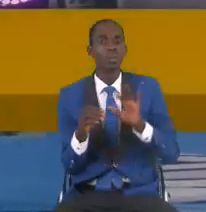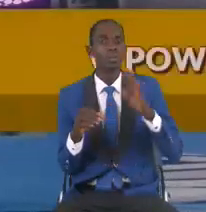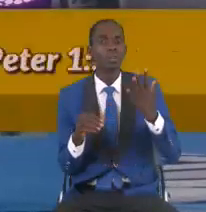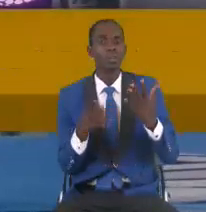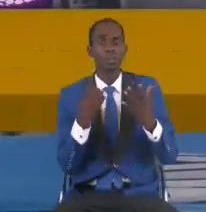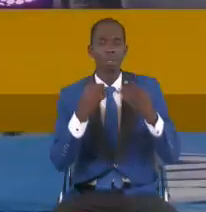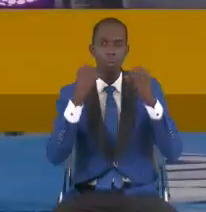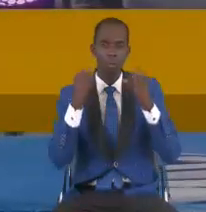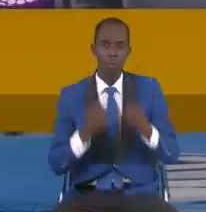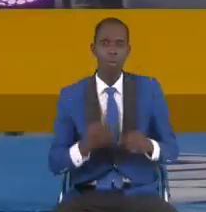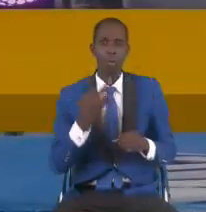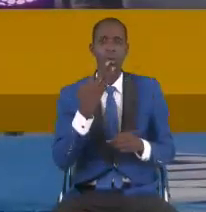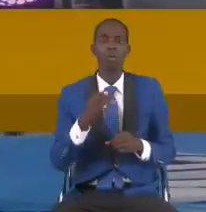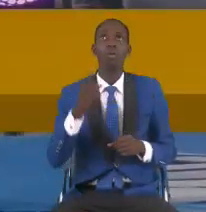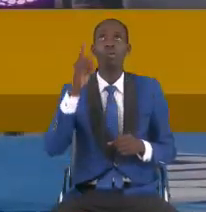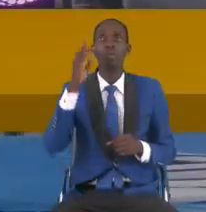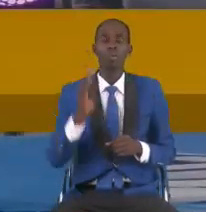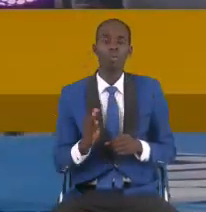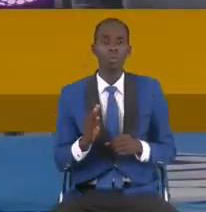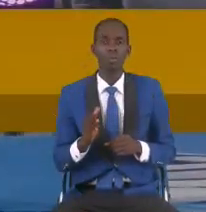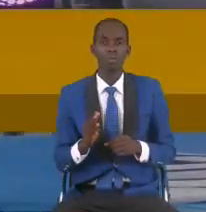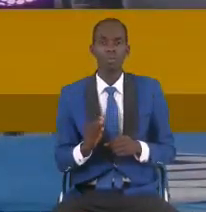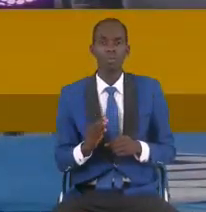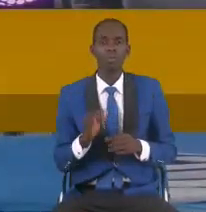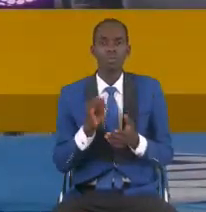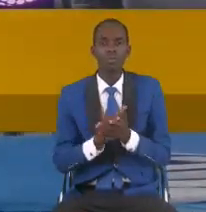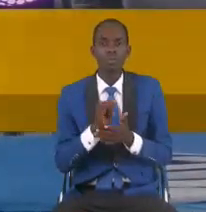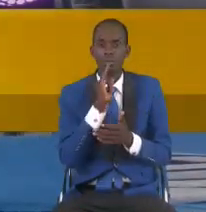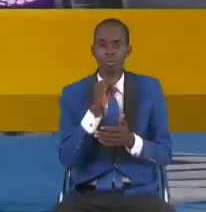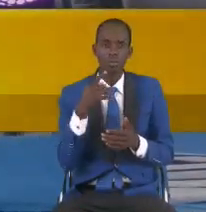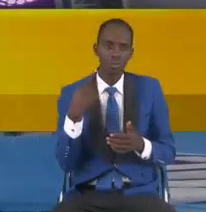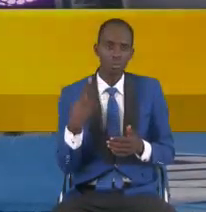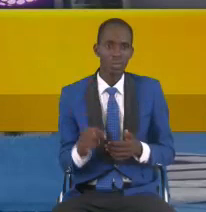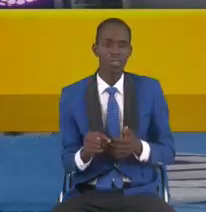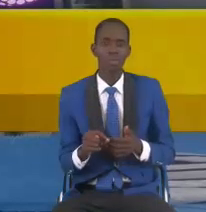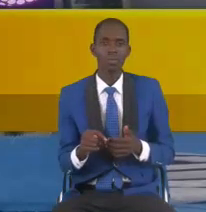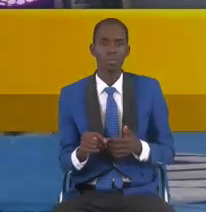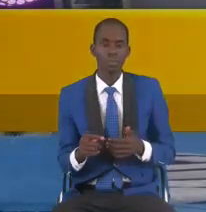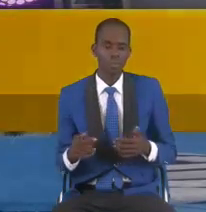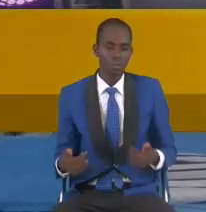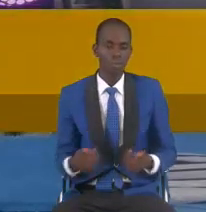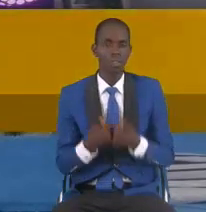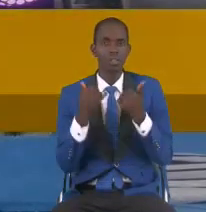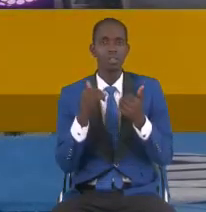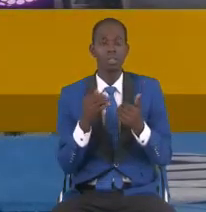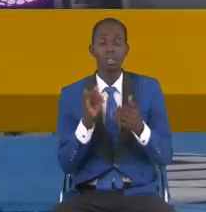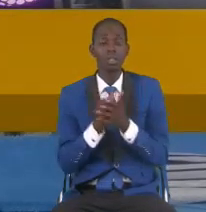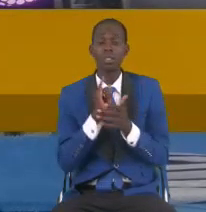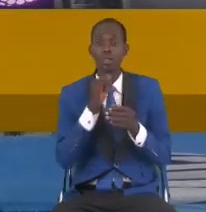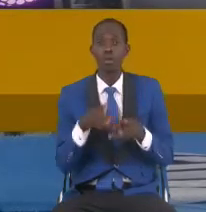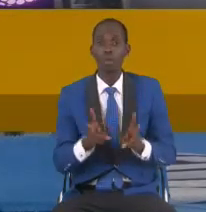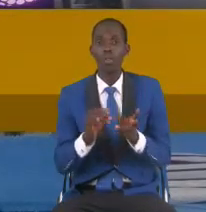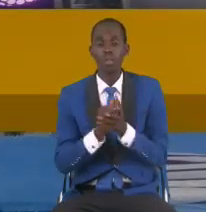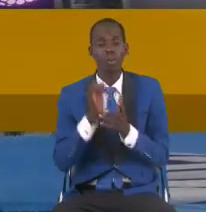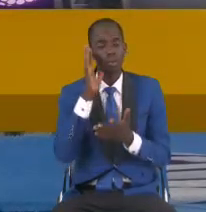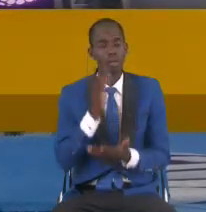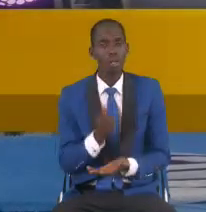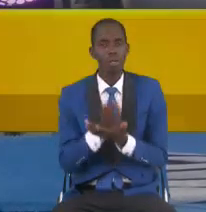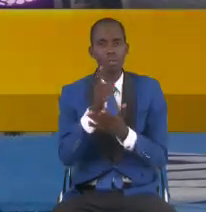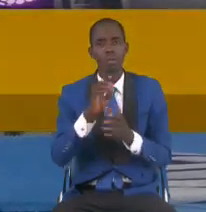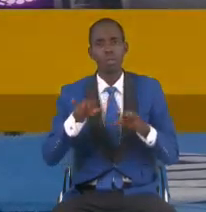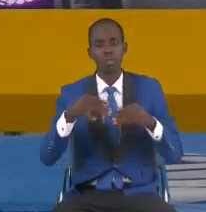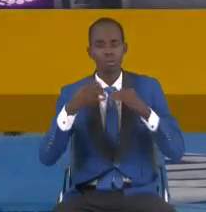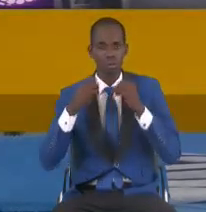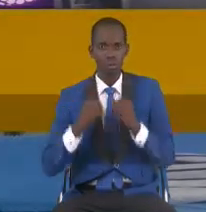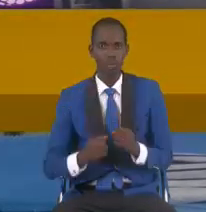God. The power of God. That's the channel that will help you. That's the channel that will lift you up, strengthen you.